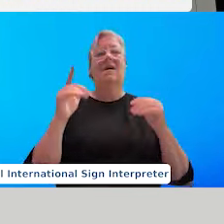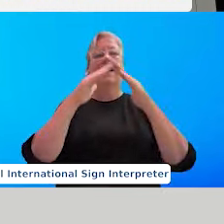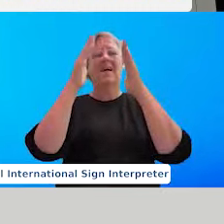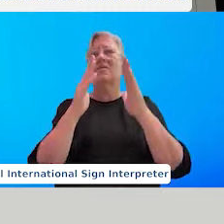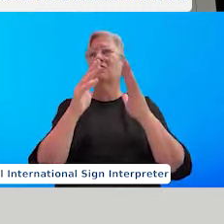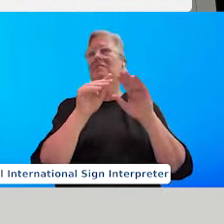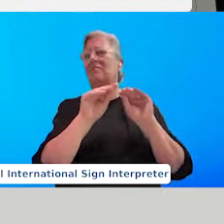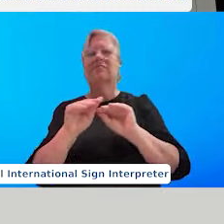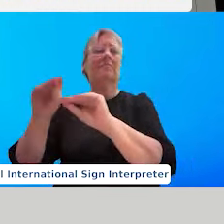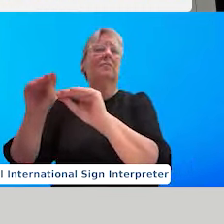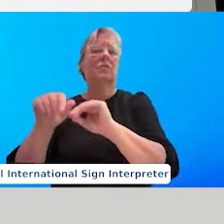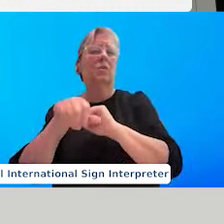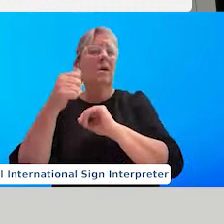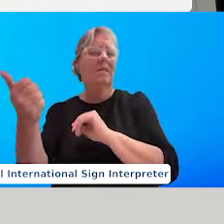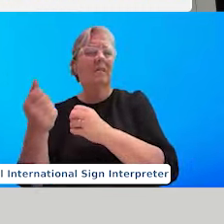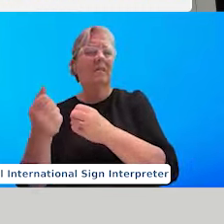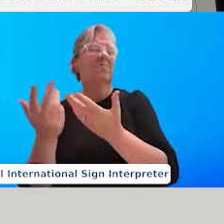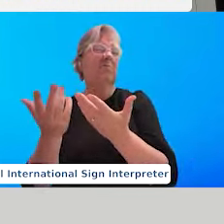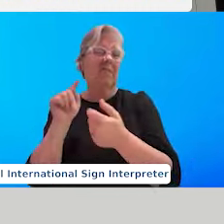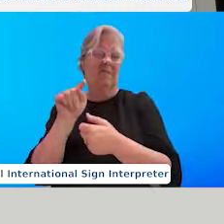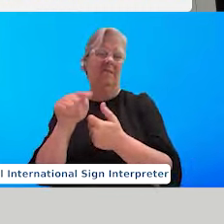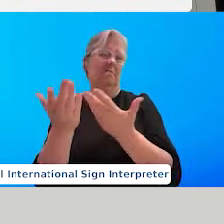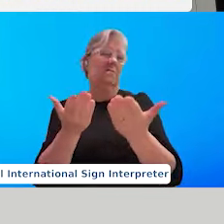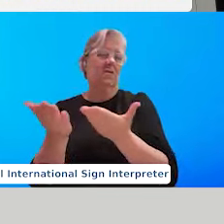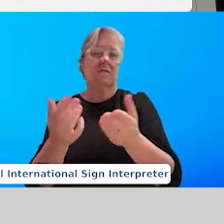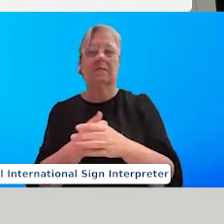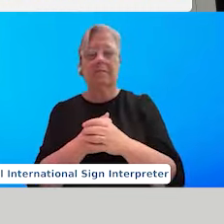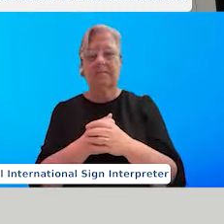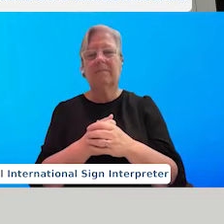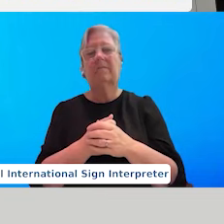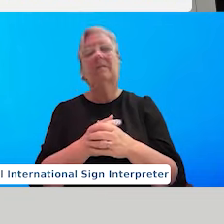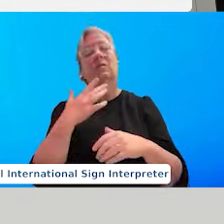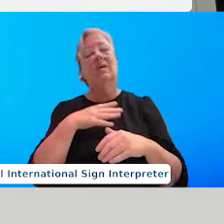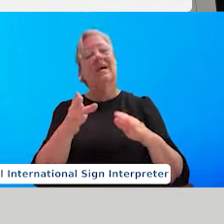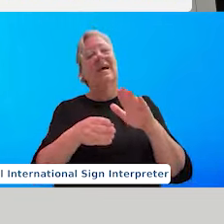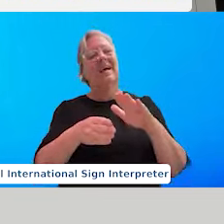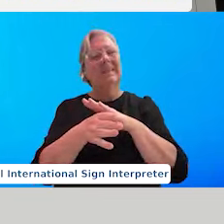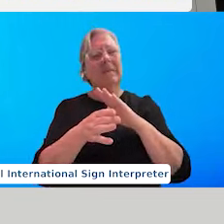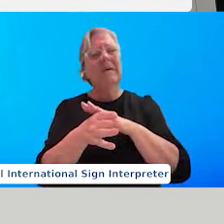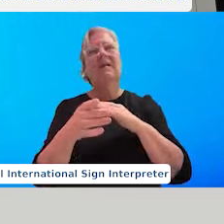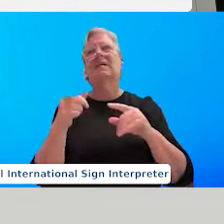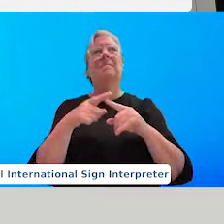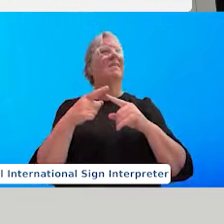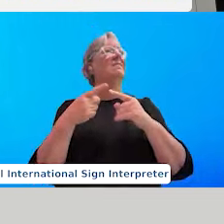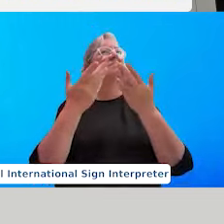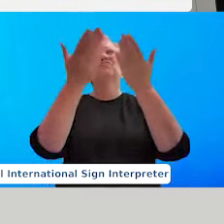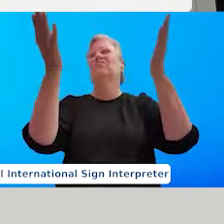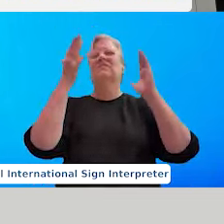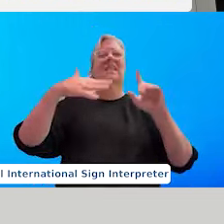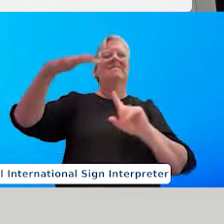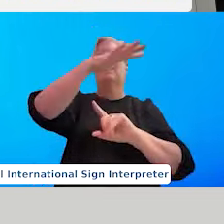our committee. And we provide the personal assistant and with the